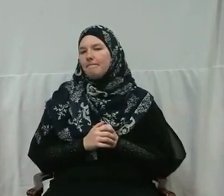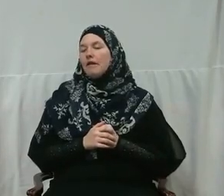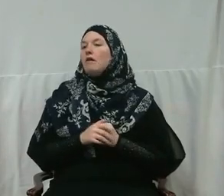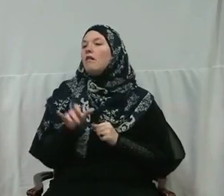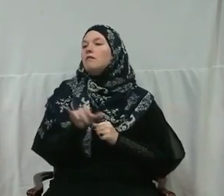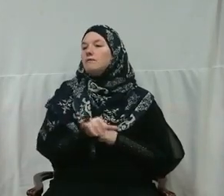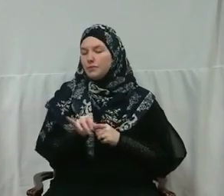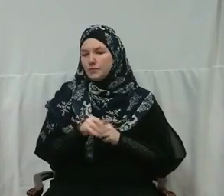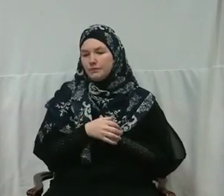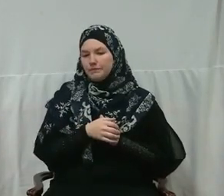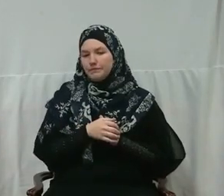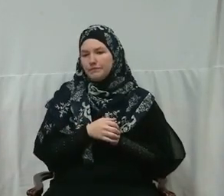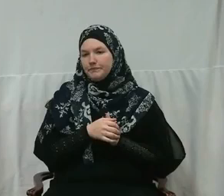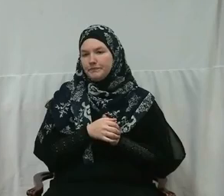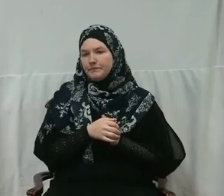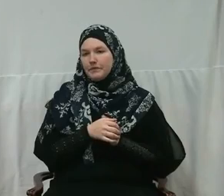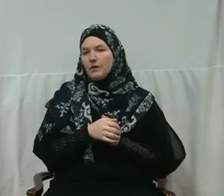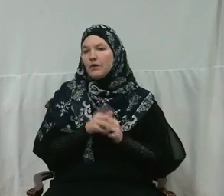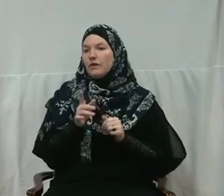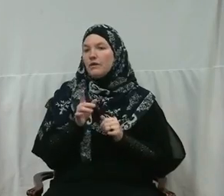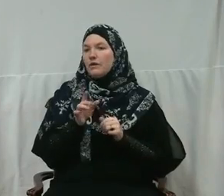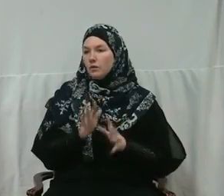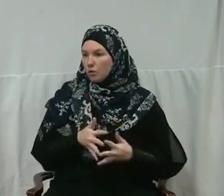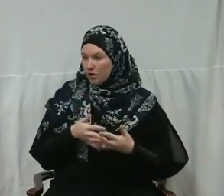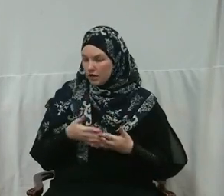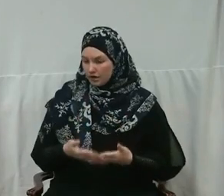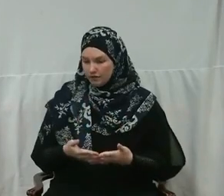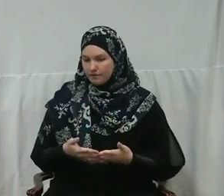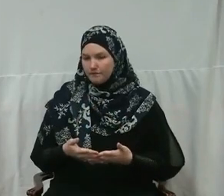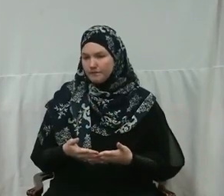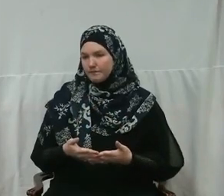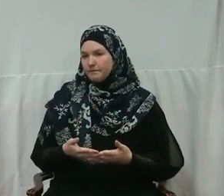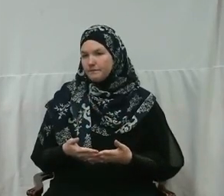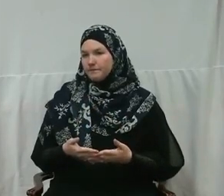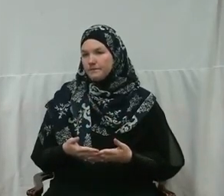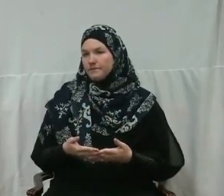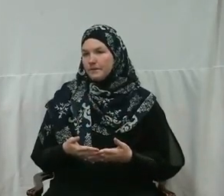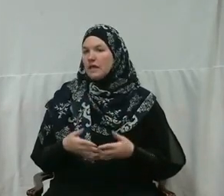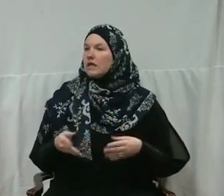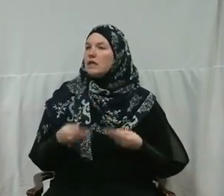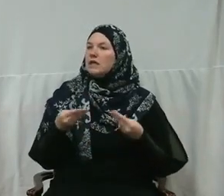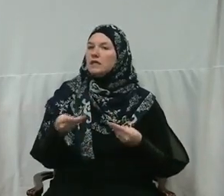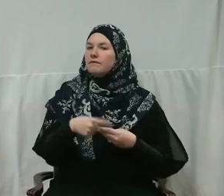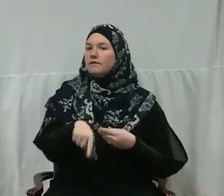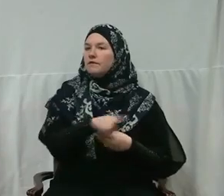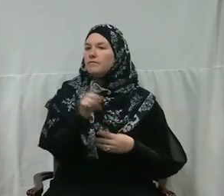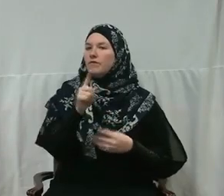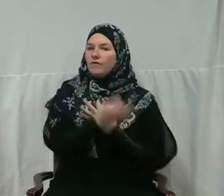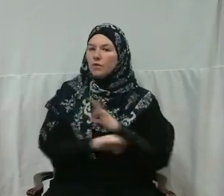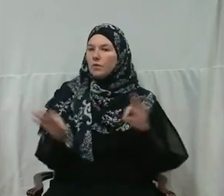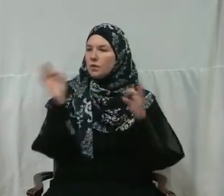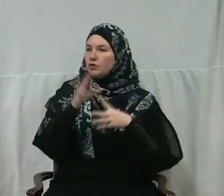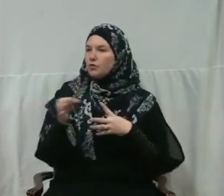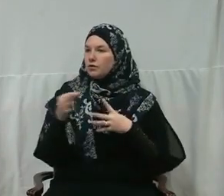Also, the Quran gives the ultimate and free choice to every human